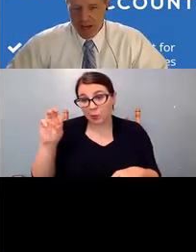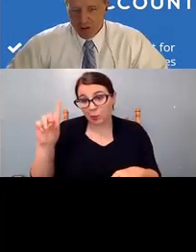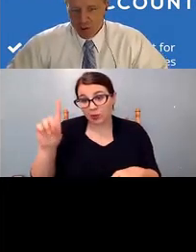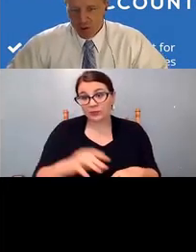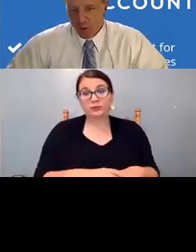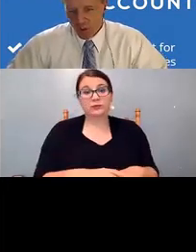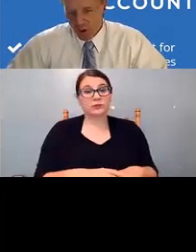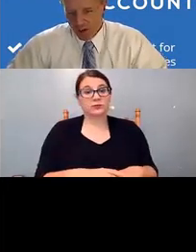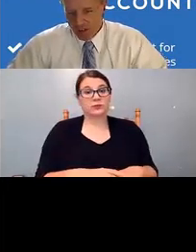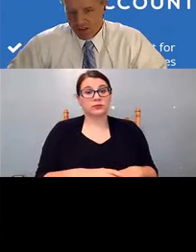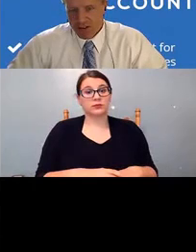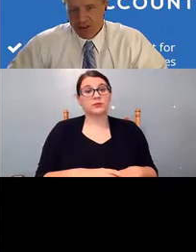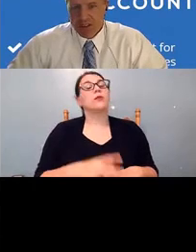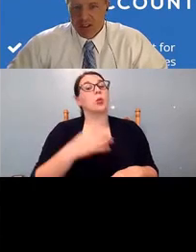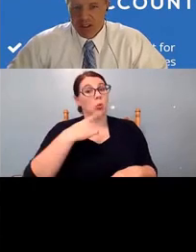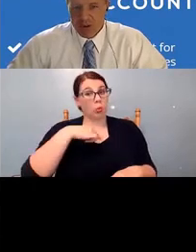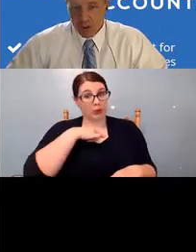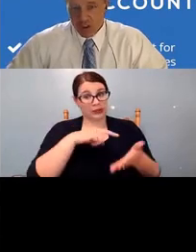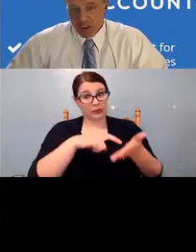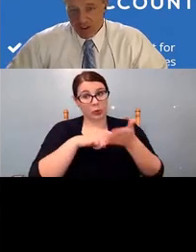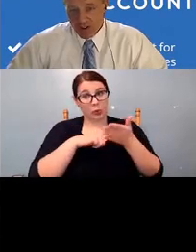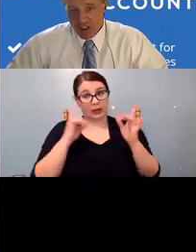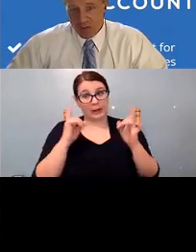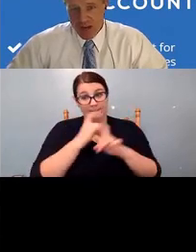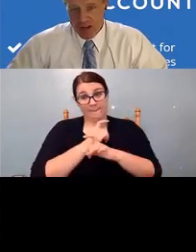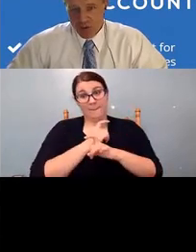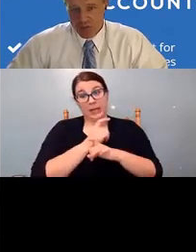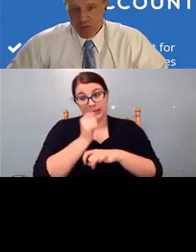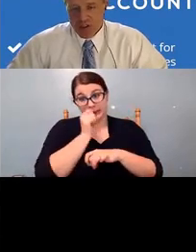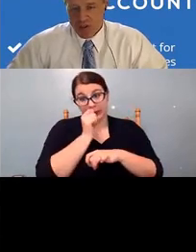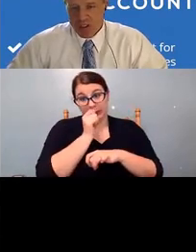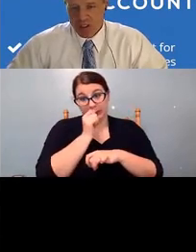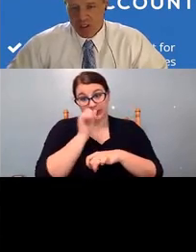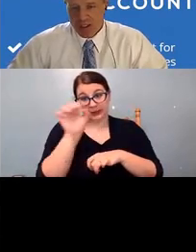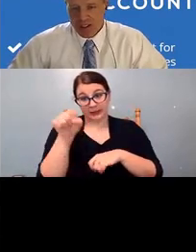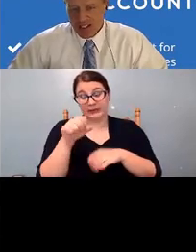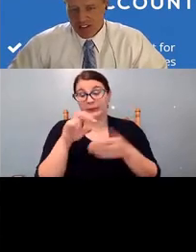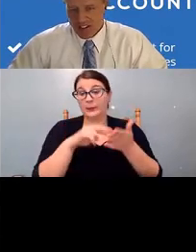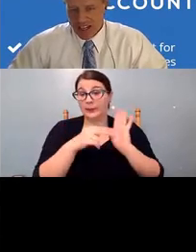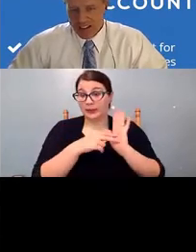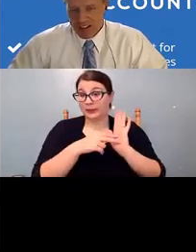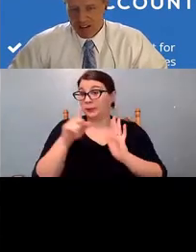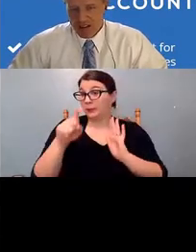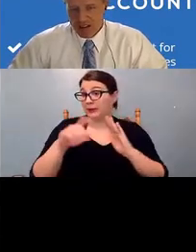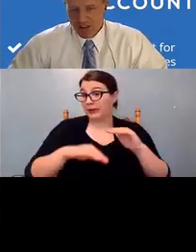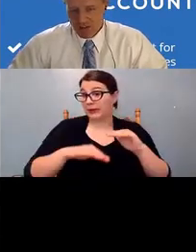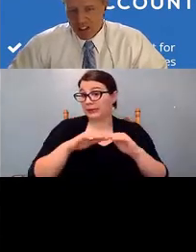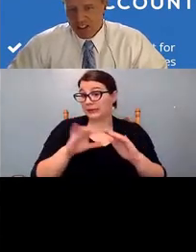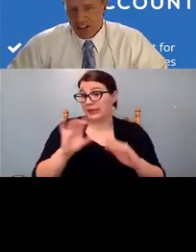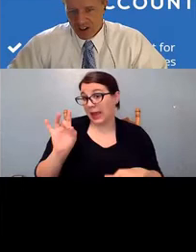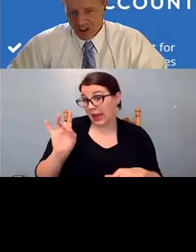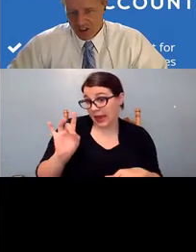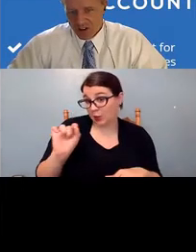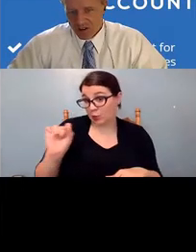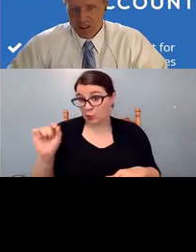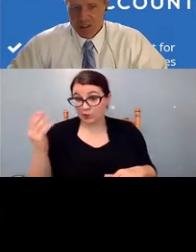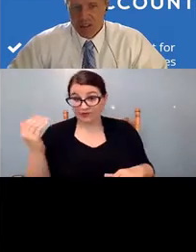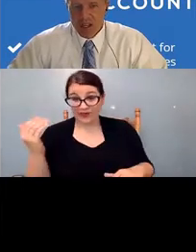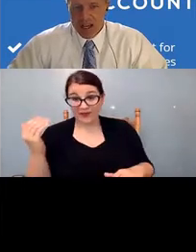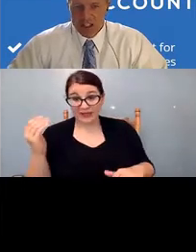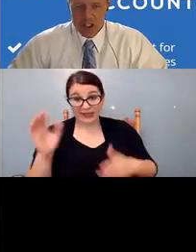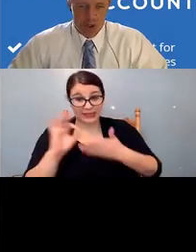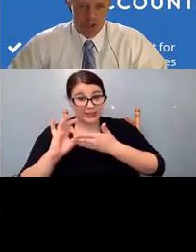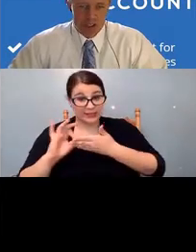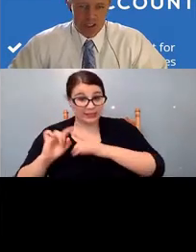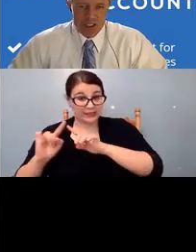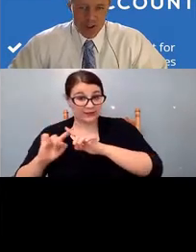complex password requirements, which is that your password must be at least 8 to 15 characters